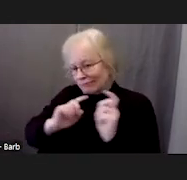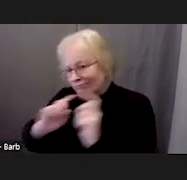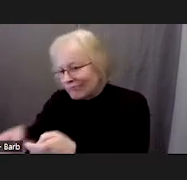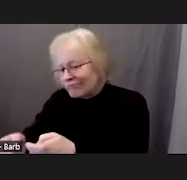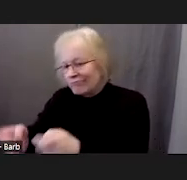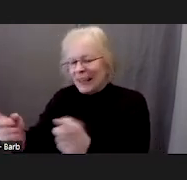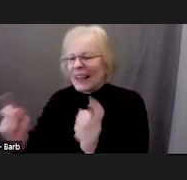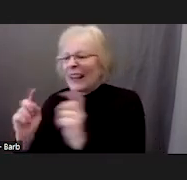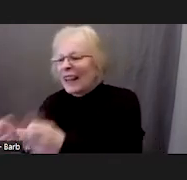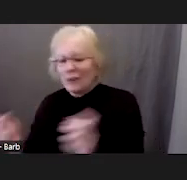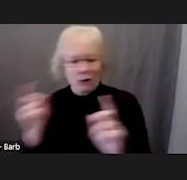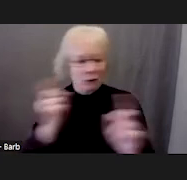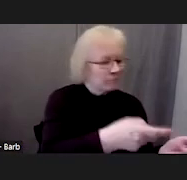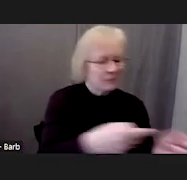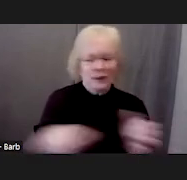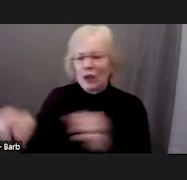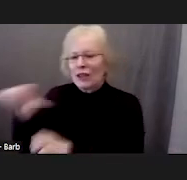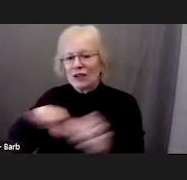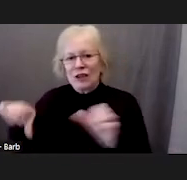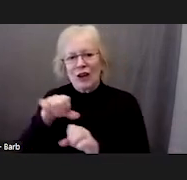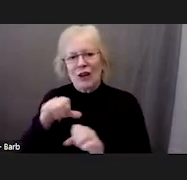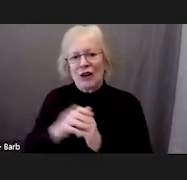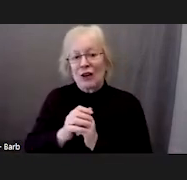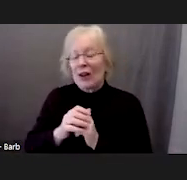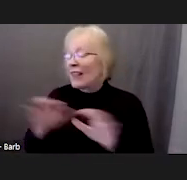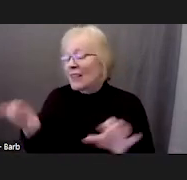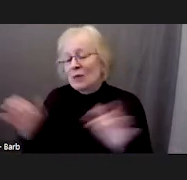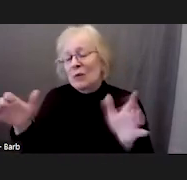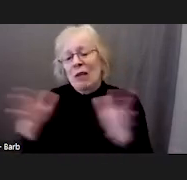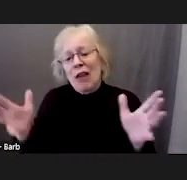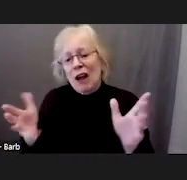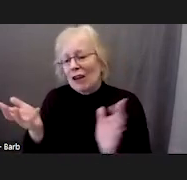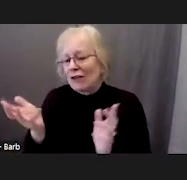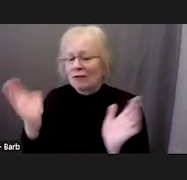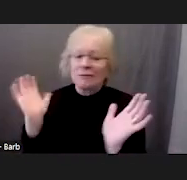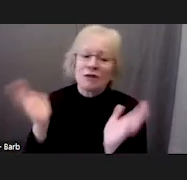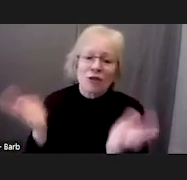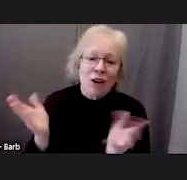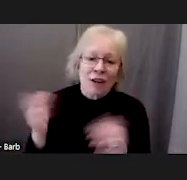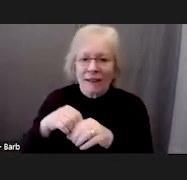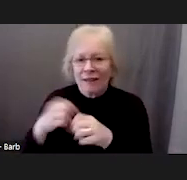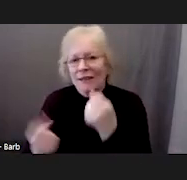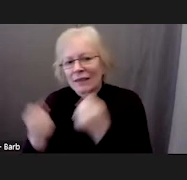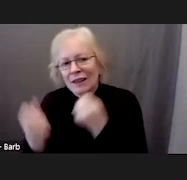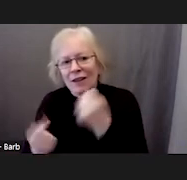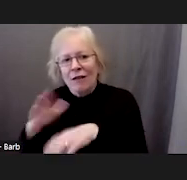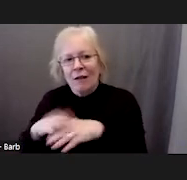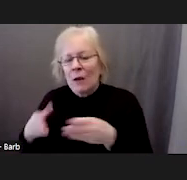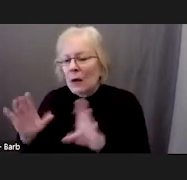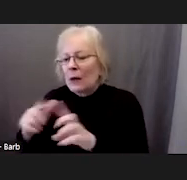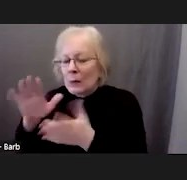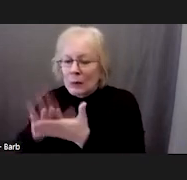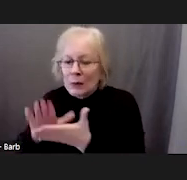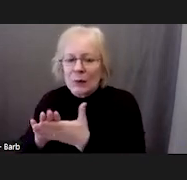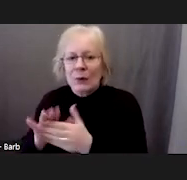for Valentine's Day. They do a lot of talking in the car on the way to school and stuff. Peach will call her in the morning